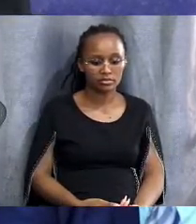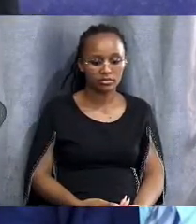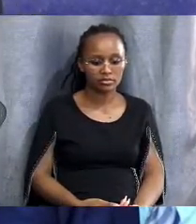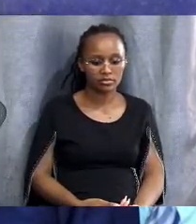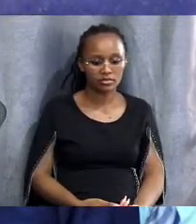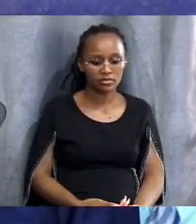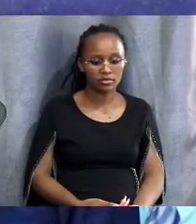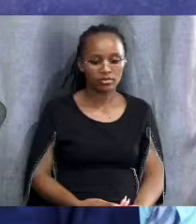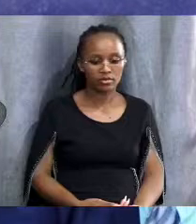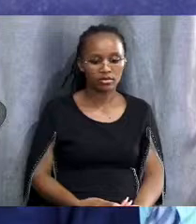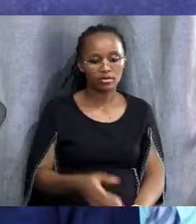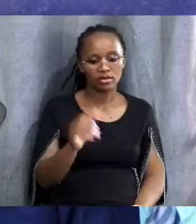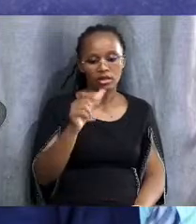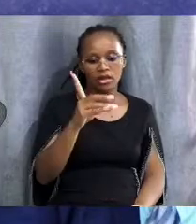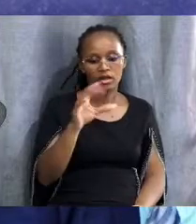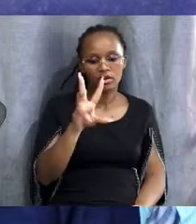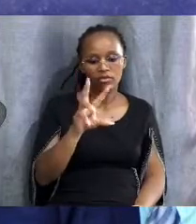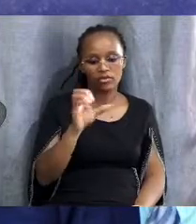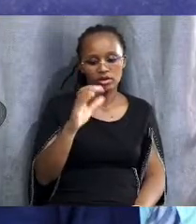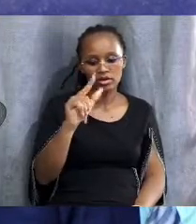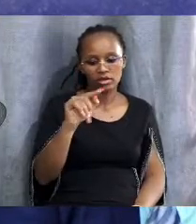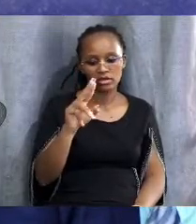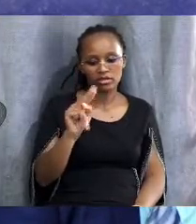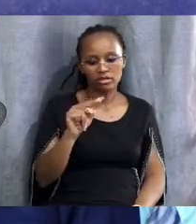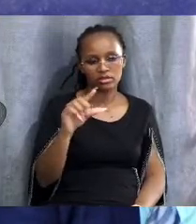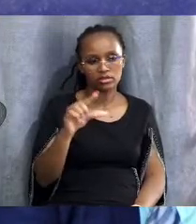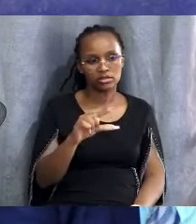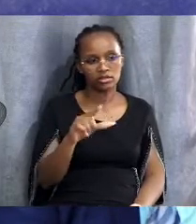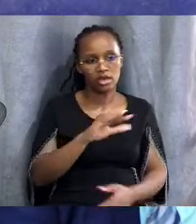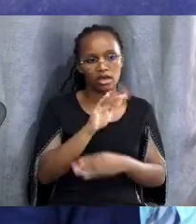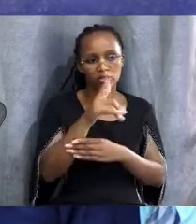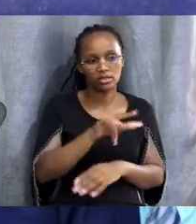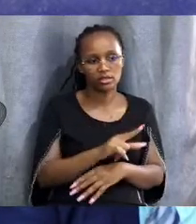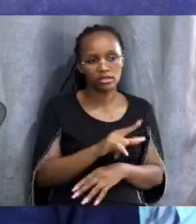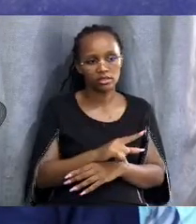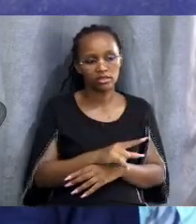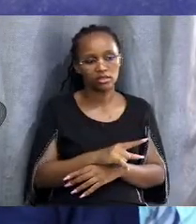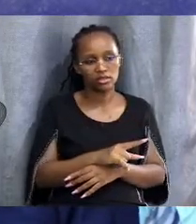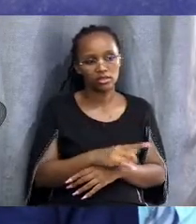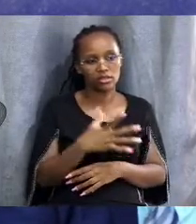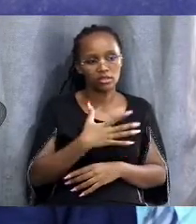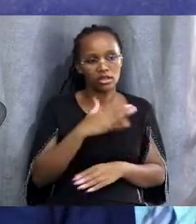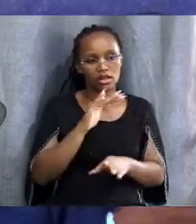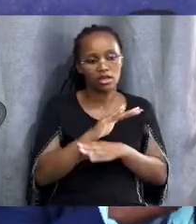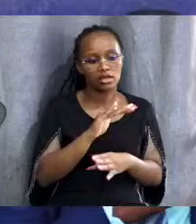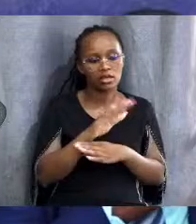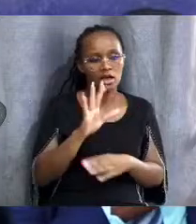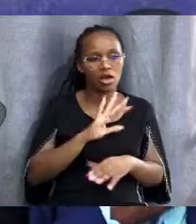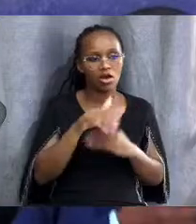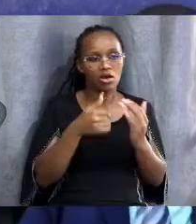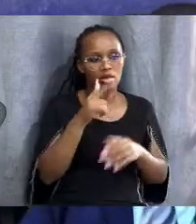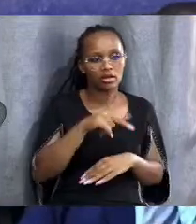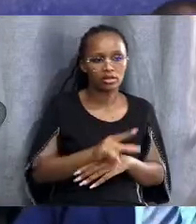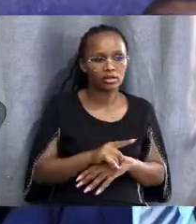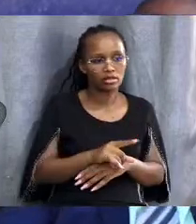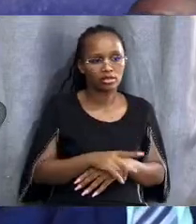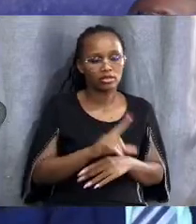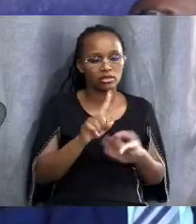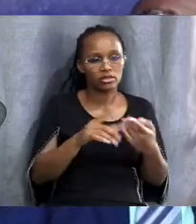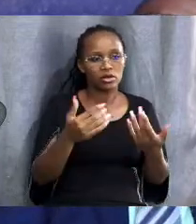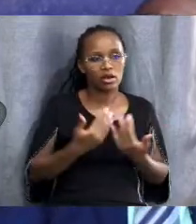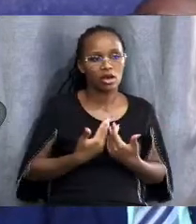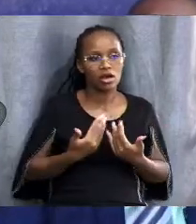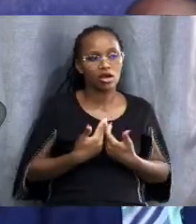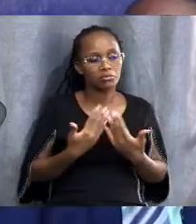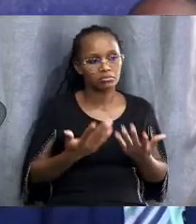is advocating and he is asking us and asking all of us to